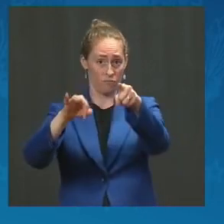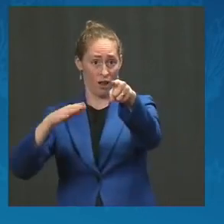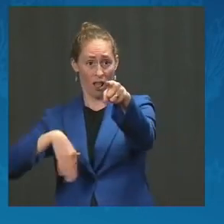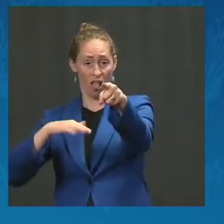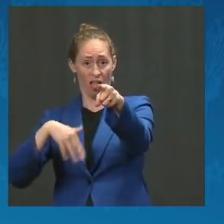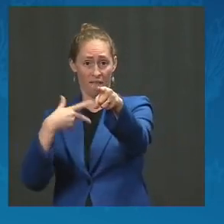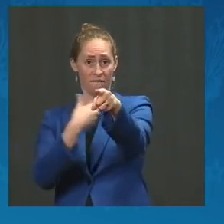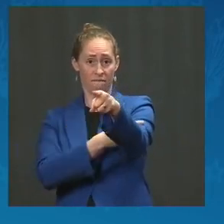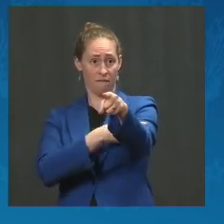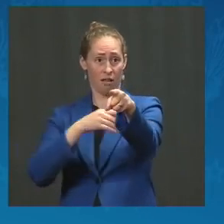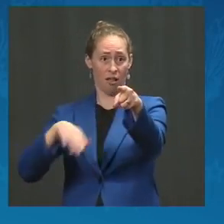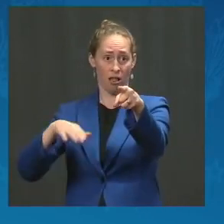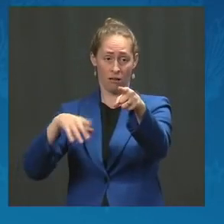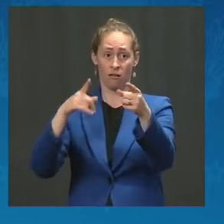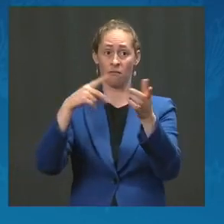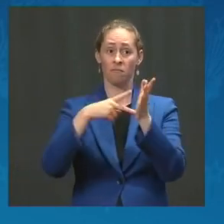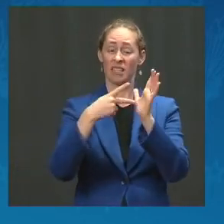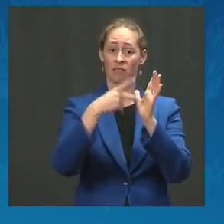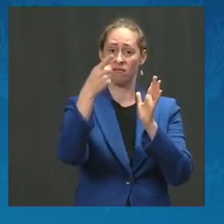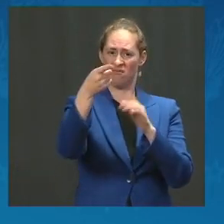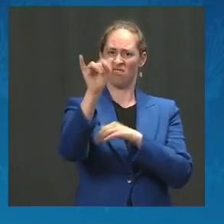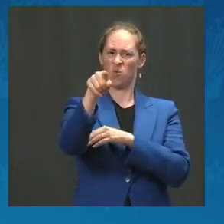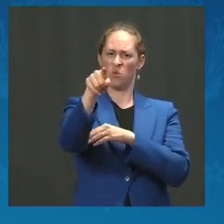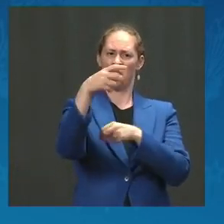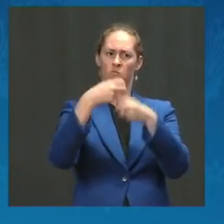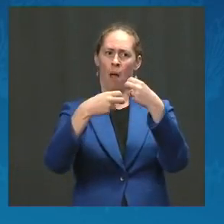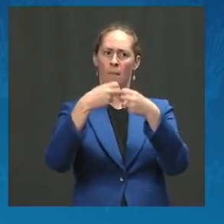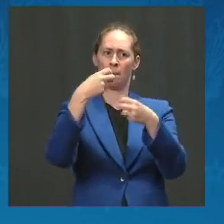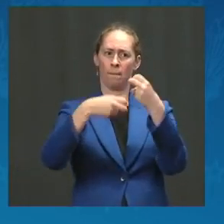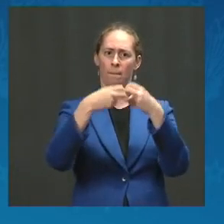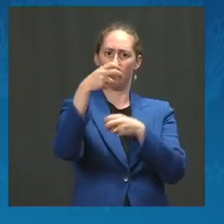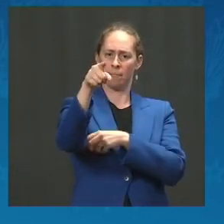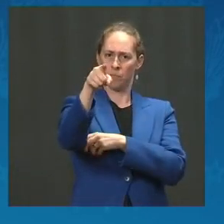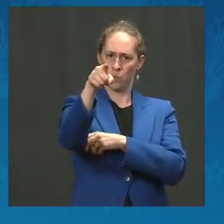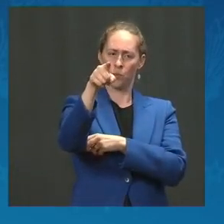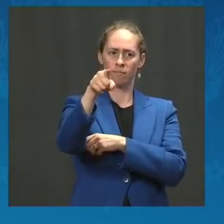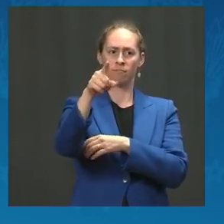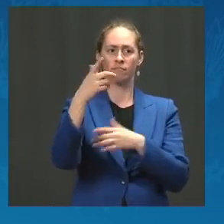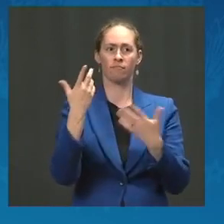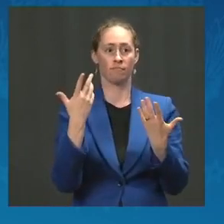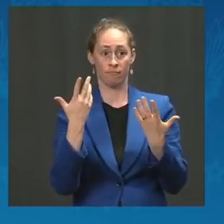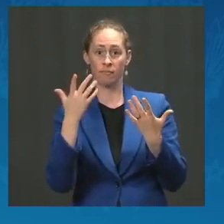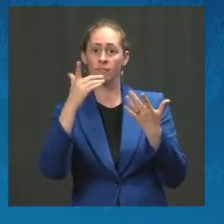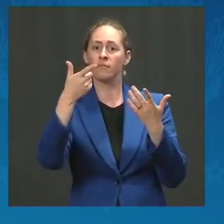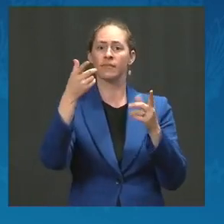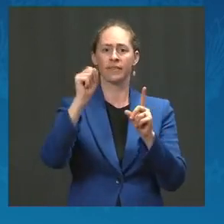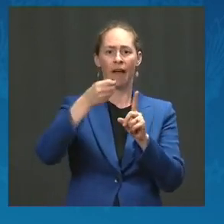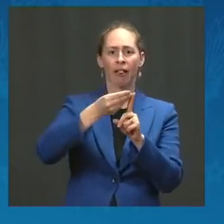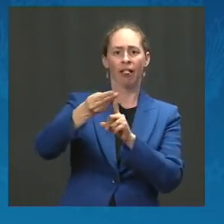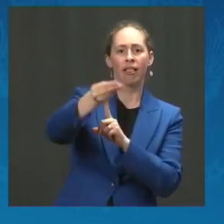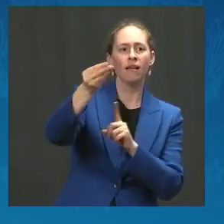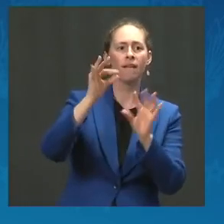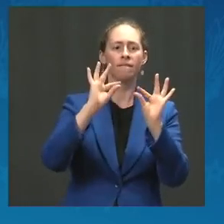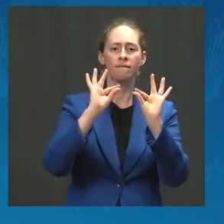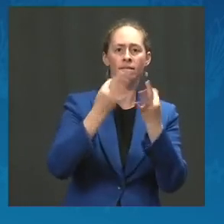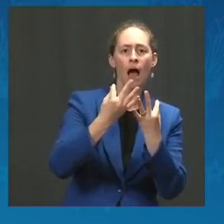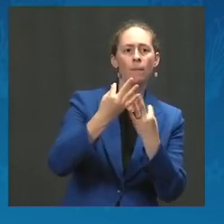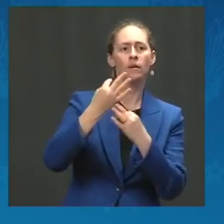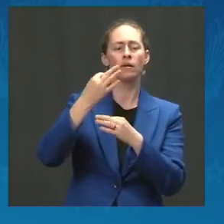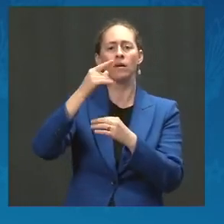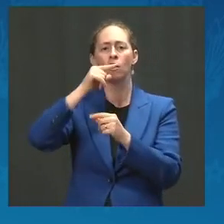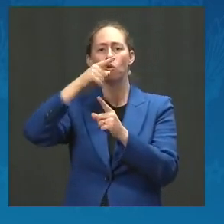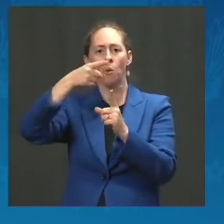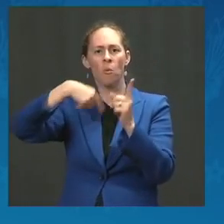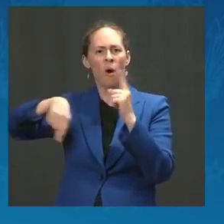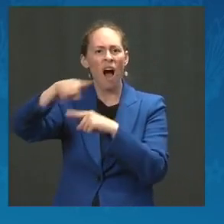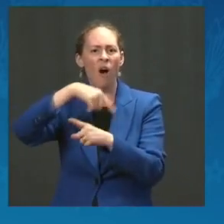you present a problem to yourself, to your family, and to those with whom you work. Because